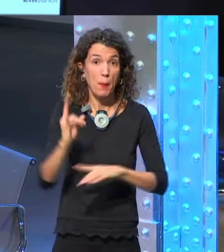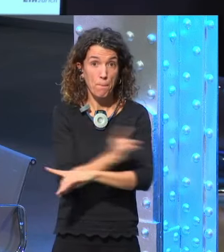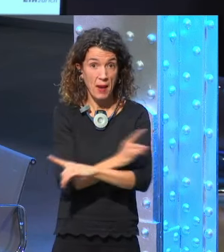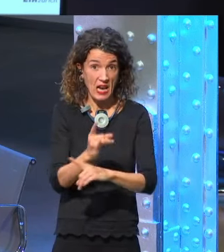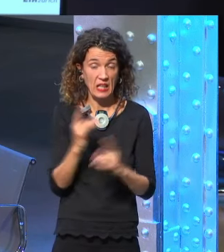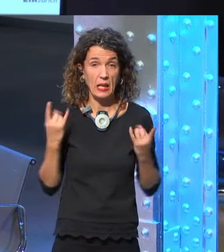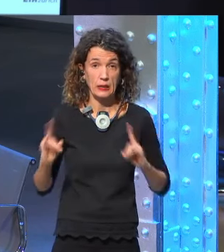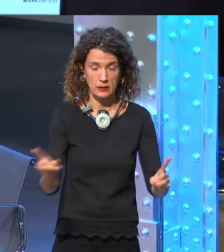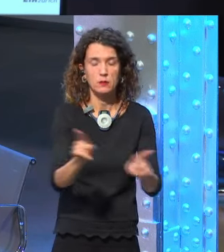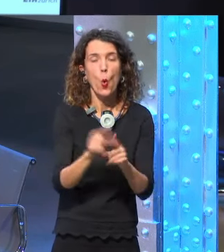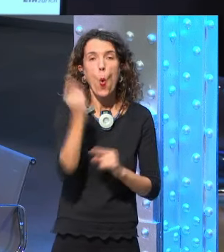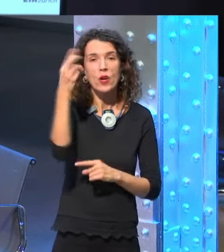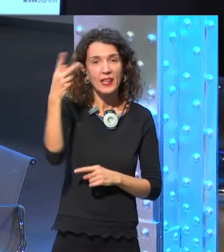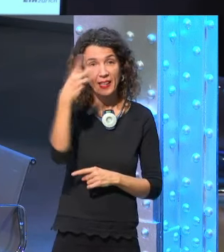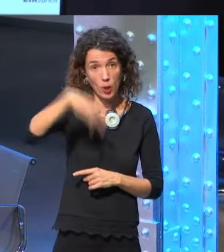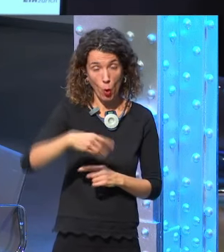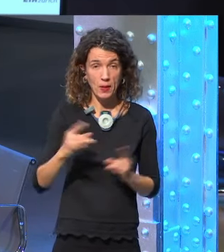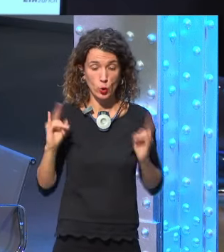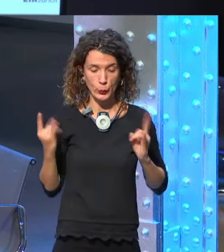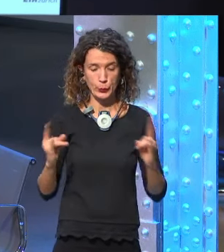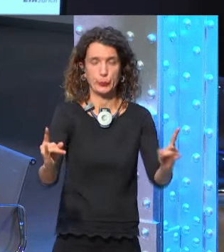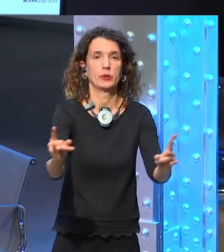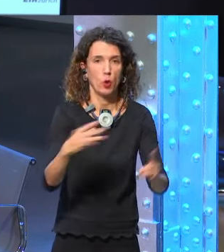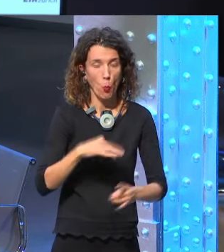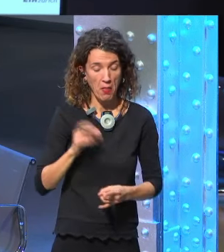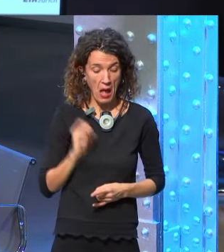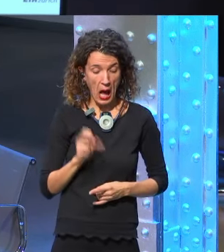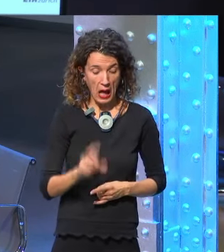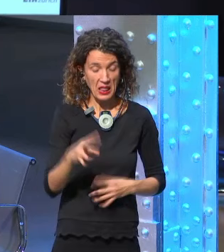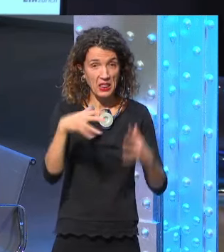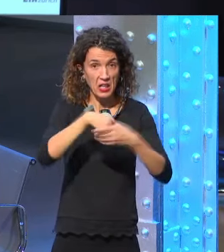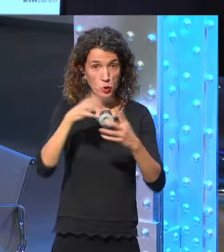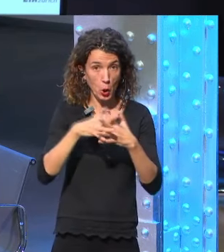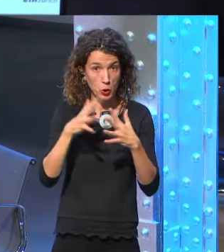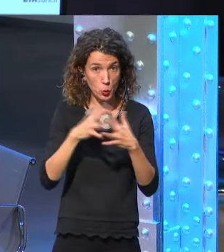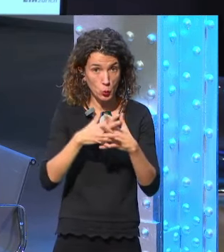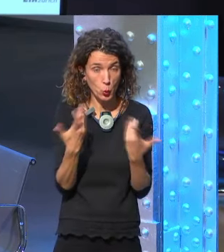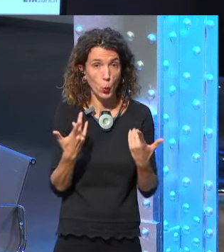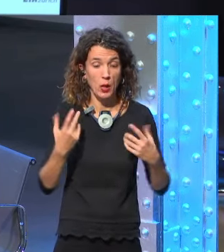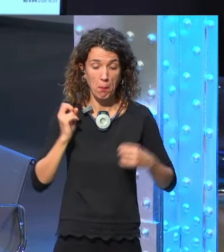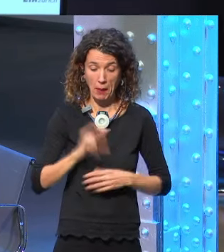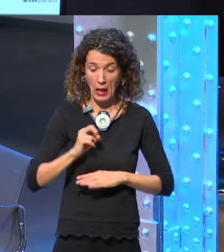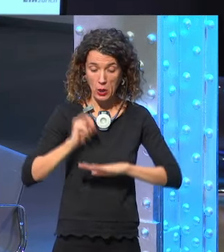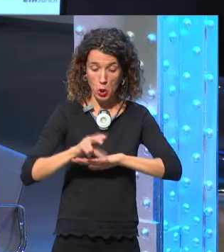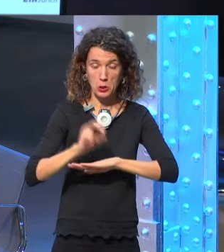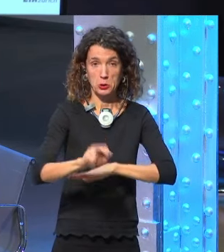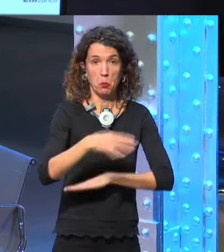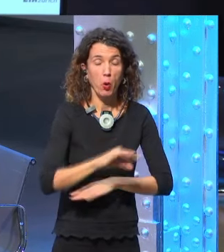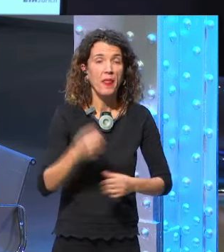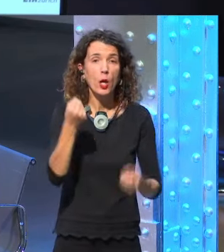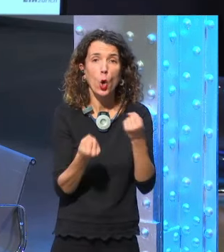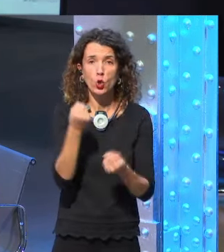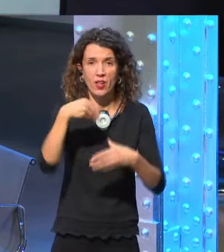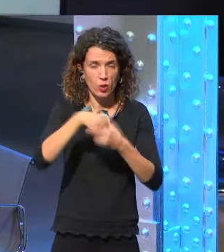walk around in this structure. It's fully pedestrian. There's no car in it, of course, but you can also go to